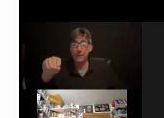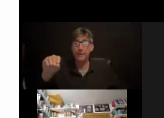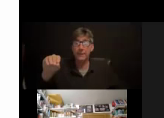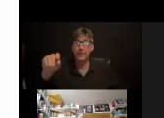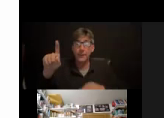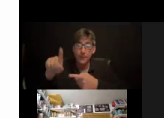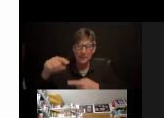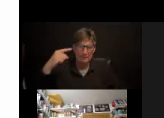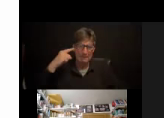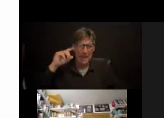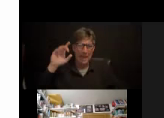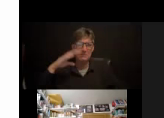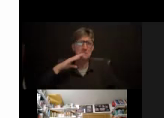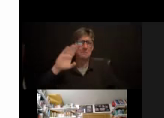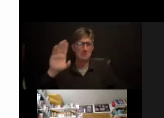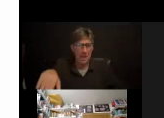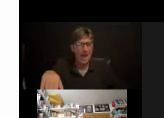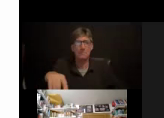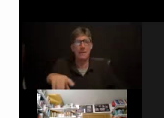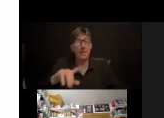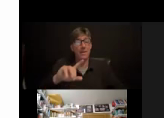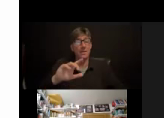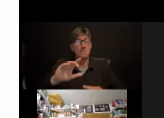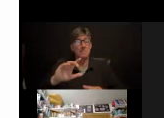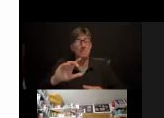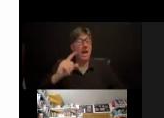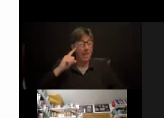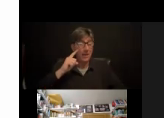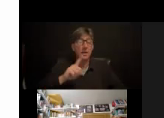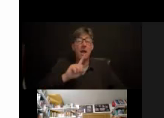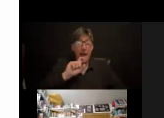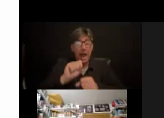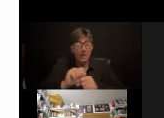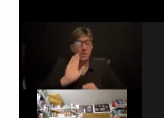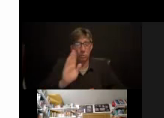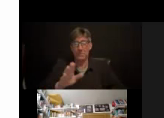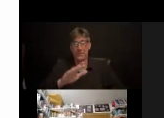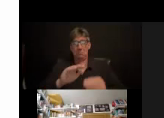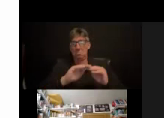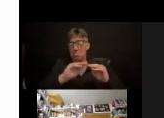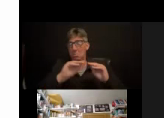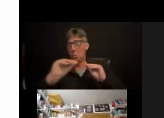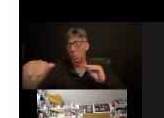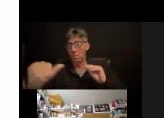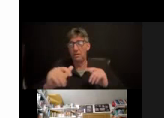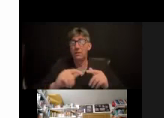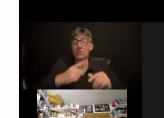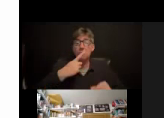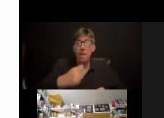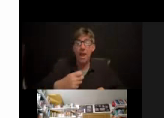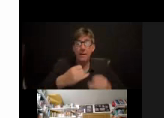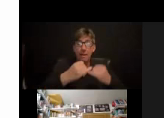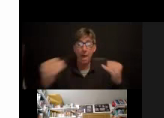much worse than I think it will actually be, especially on the red and orange line, where we have a lot of capacity right